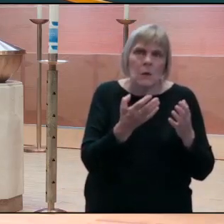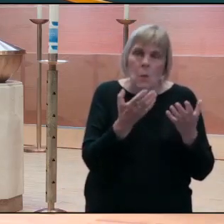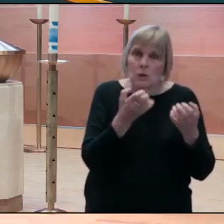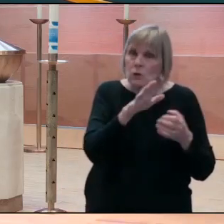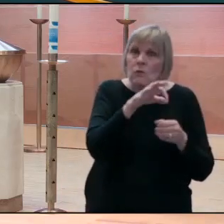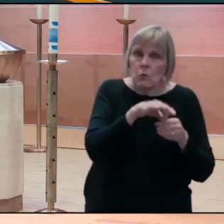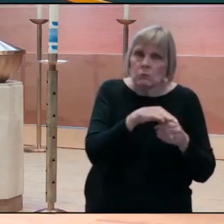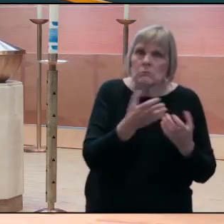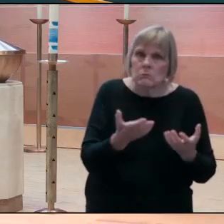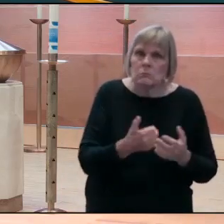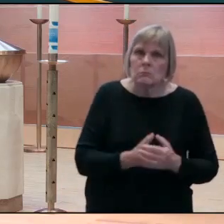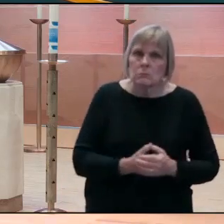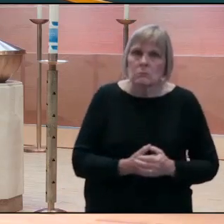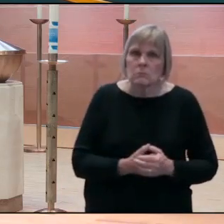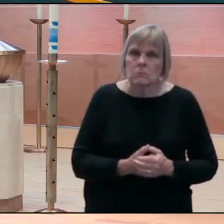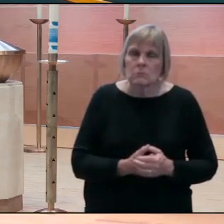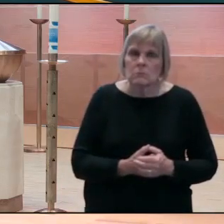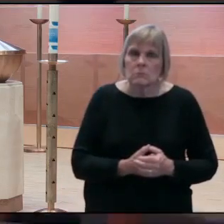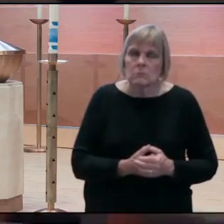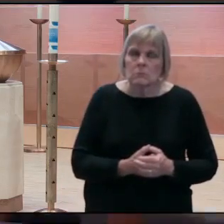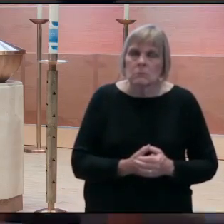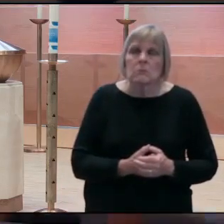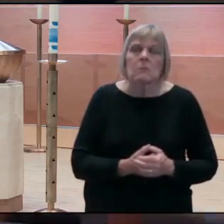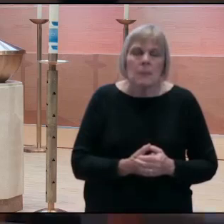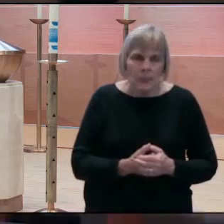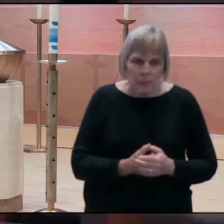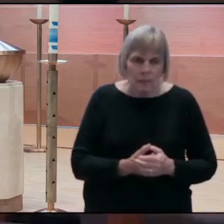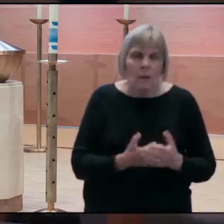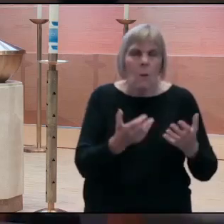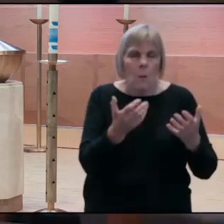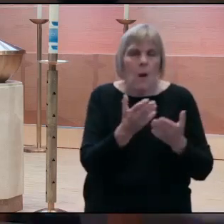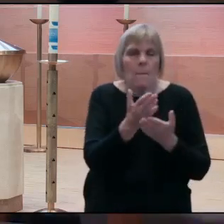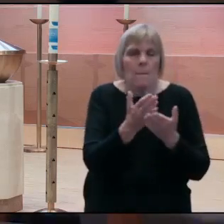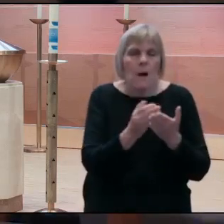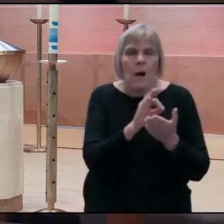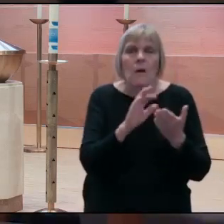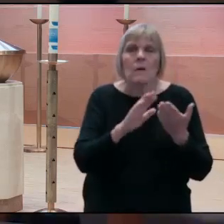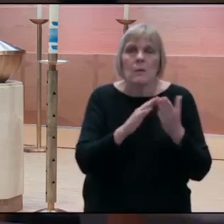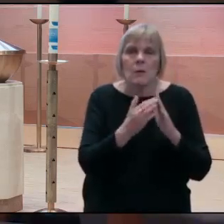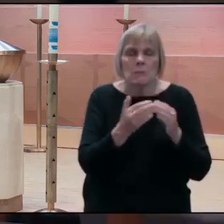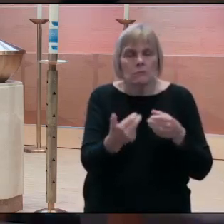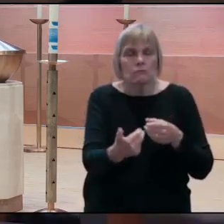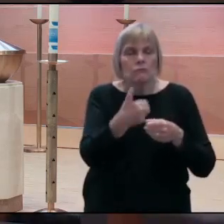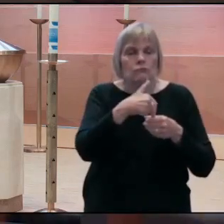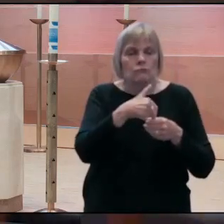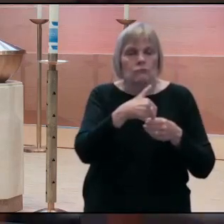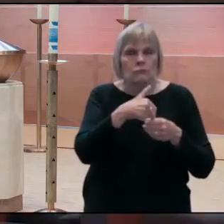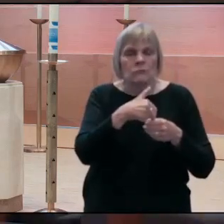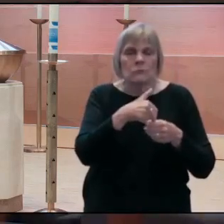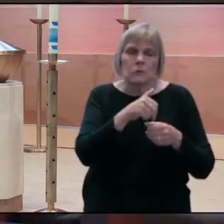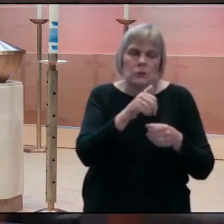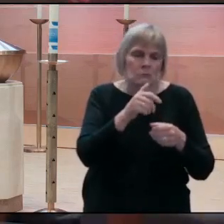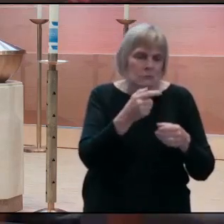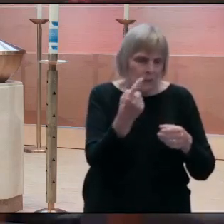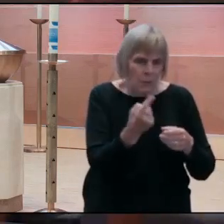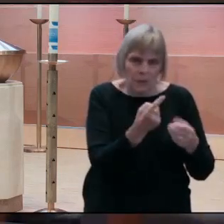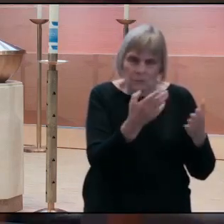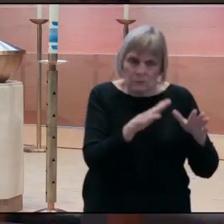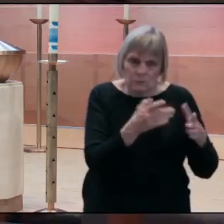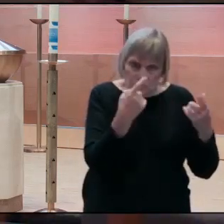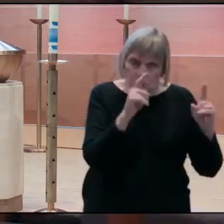vote. A job wants you part of their community so they can get a job done,